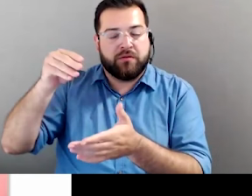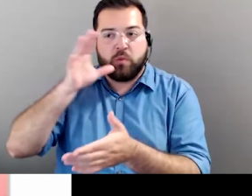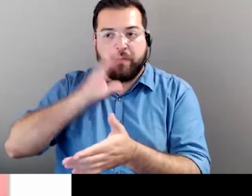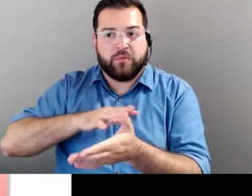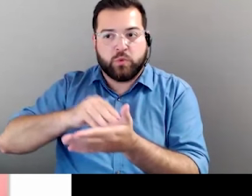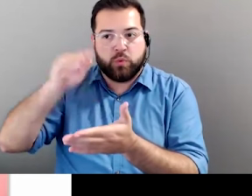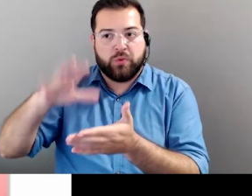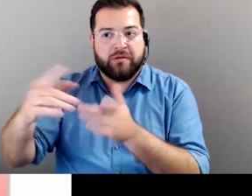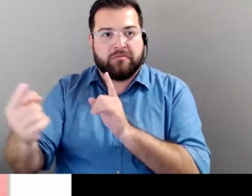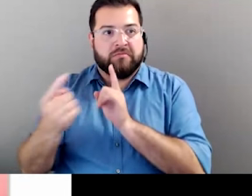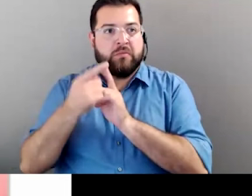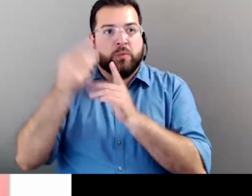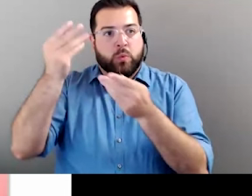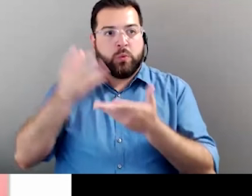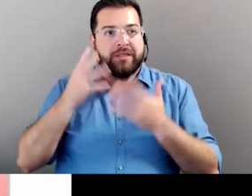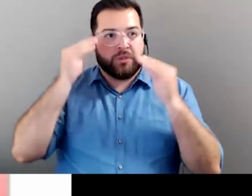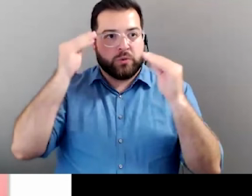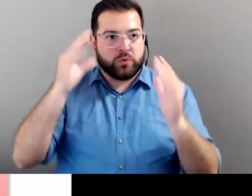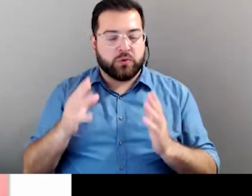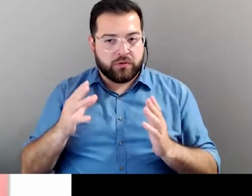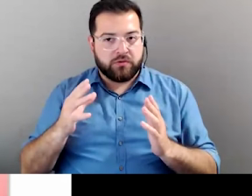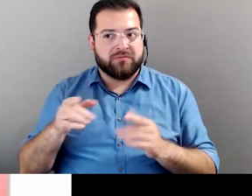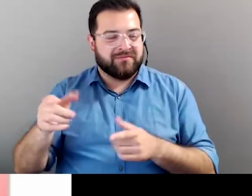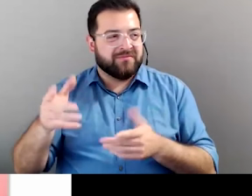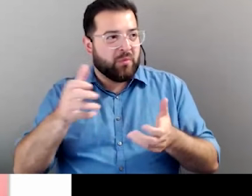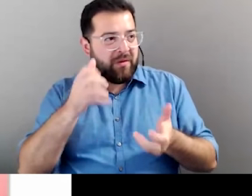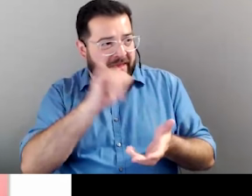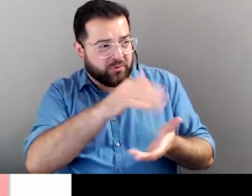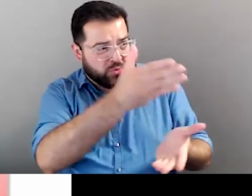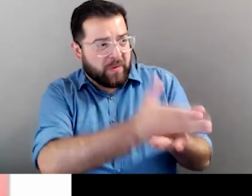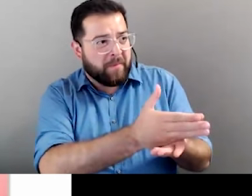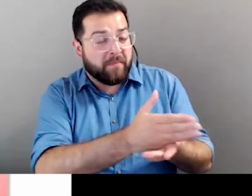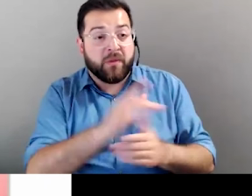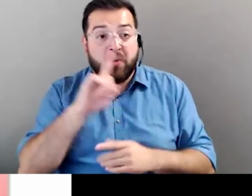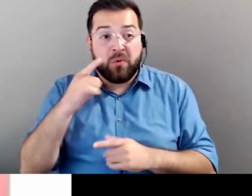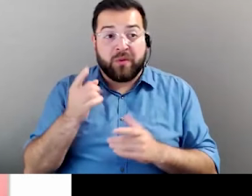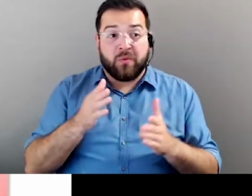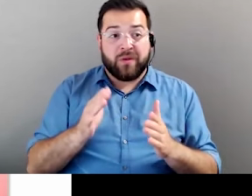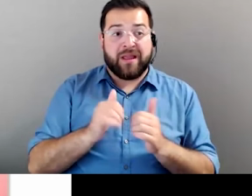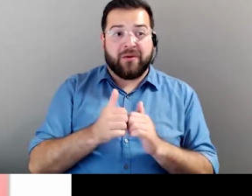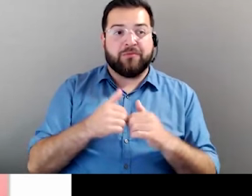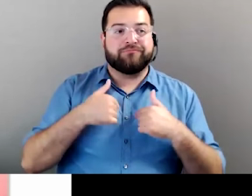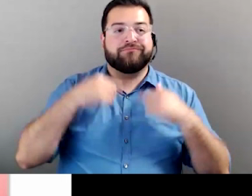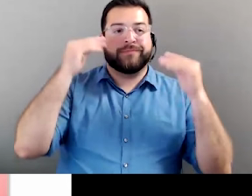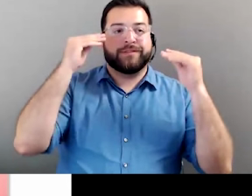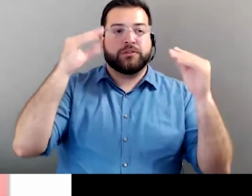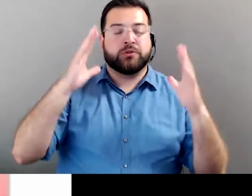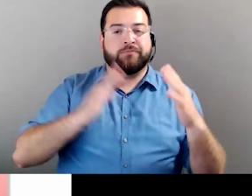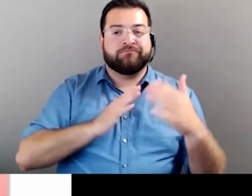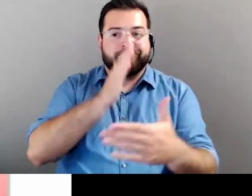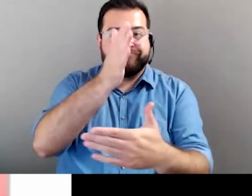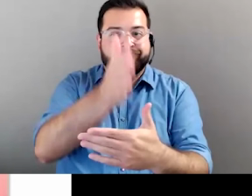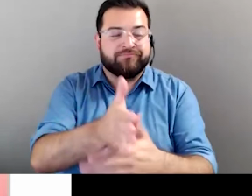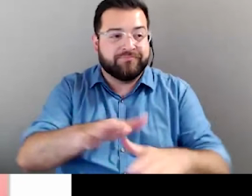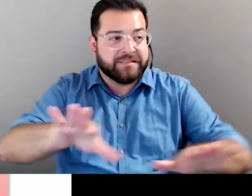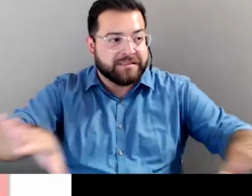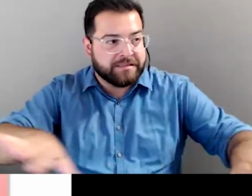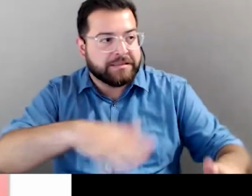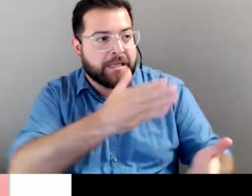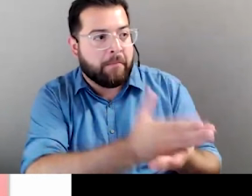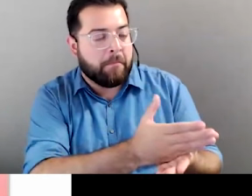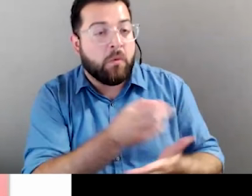stop. And the only way that, to make the other student stop is to have the instructor step in and say, hey, you need to stop, right? Or have me step